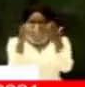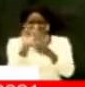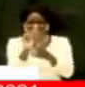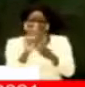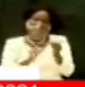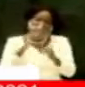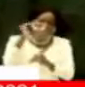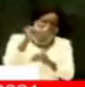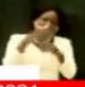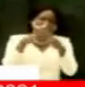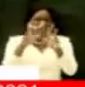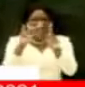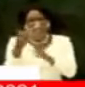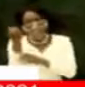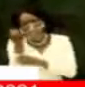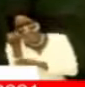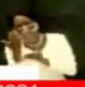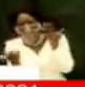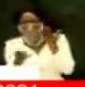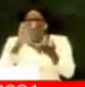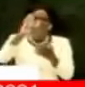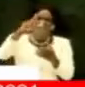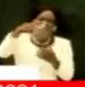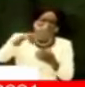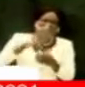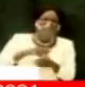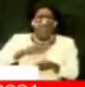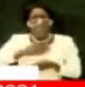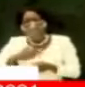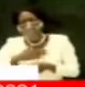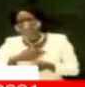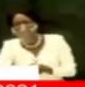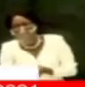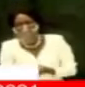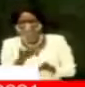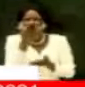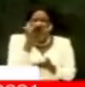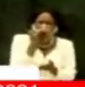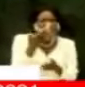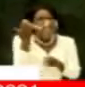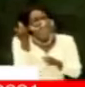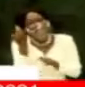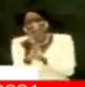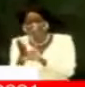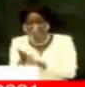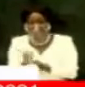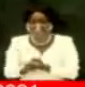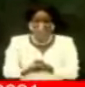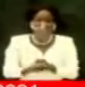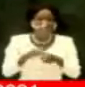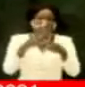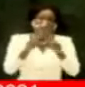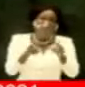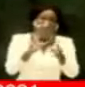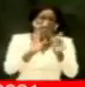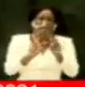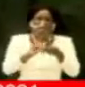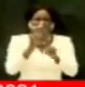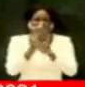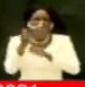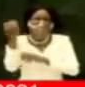asthmatic. Those are the ones which we are targeting. But also, we said we are going to include the security, but also